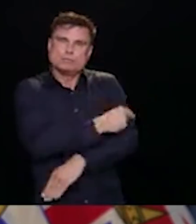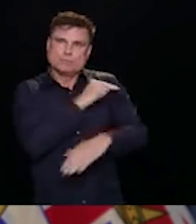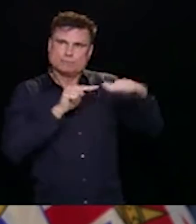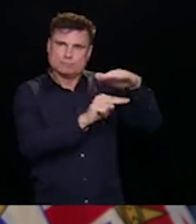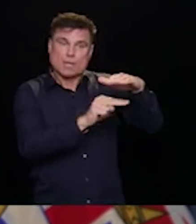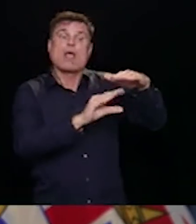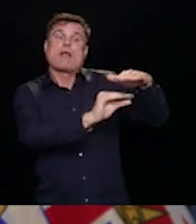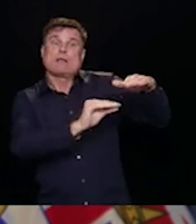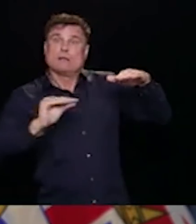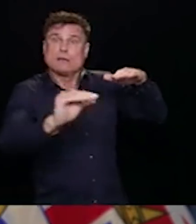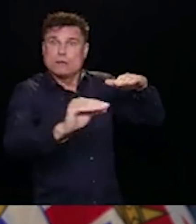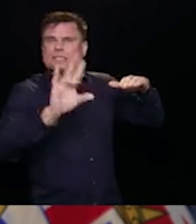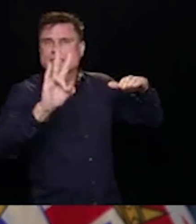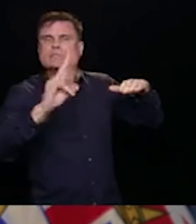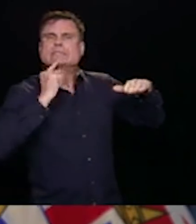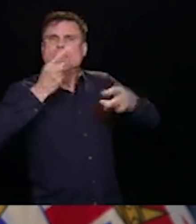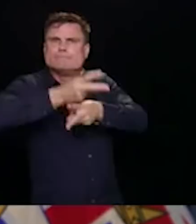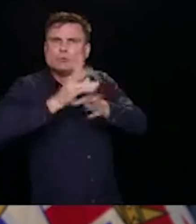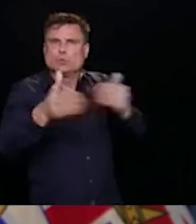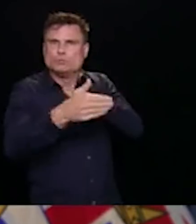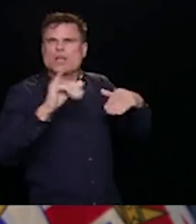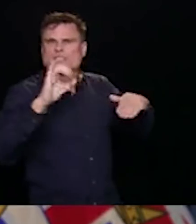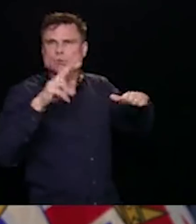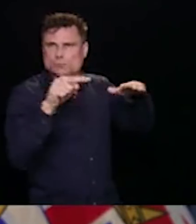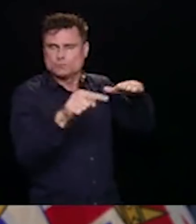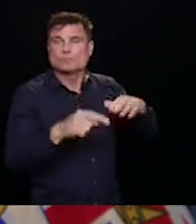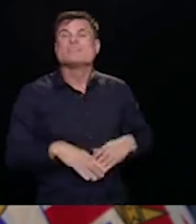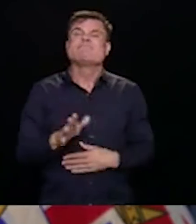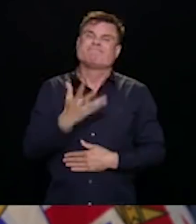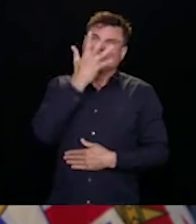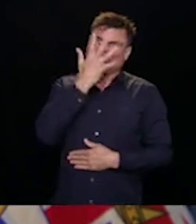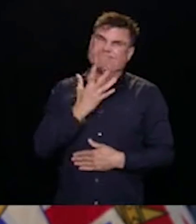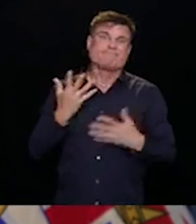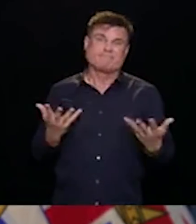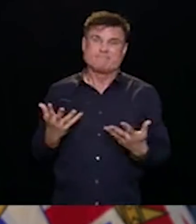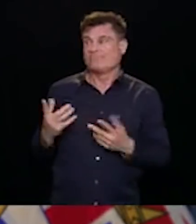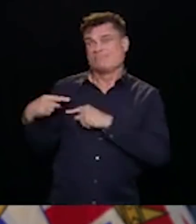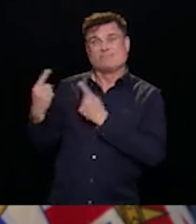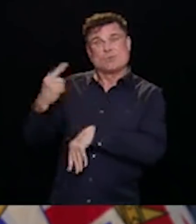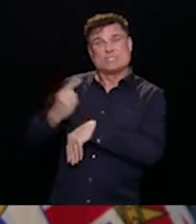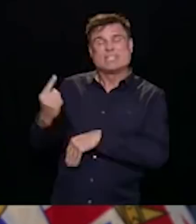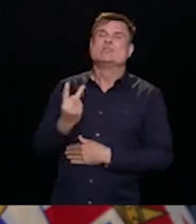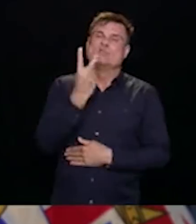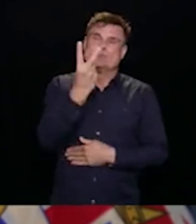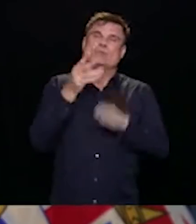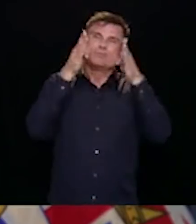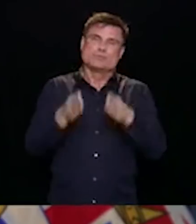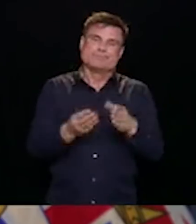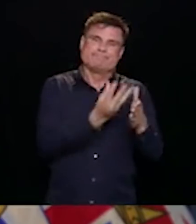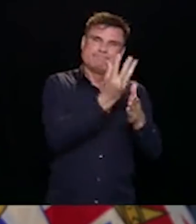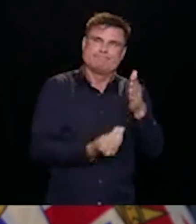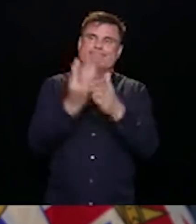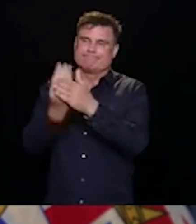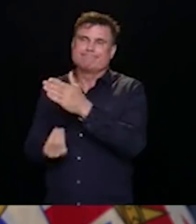critical care or ICU. Unfortunately, we've had an additional 2 people who have died from COVID-19 in the last day,